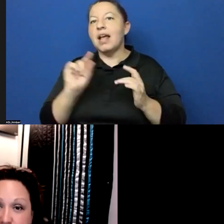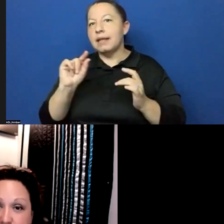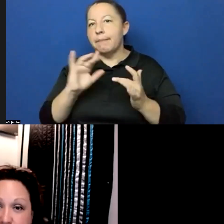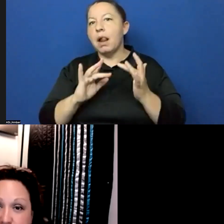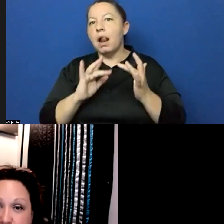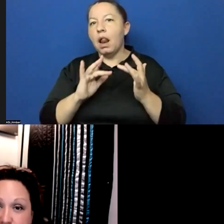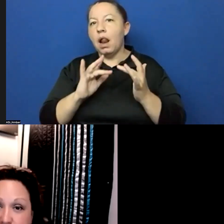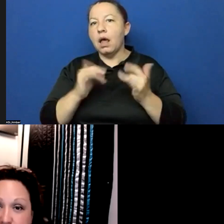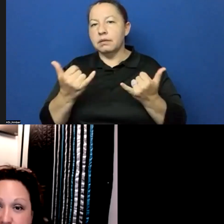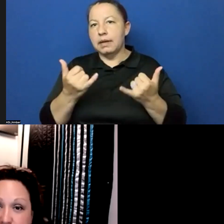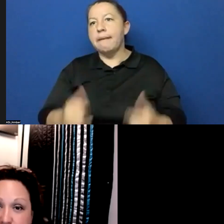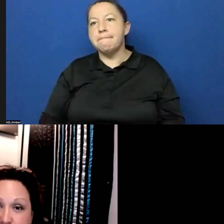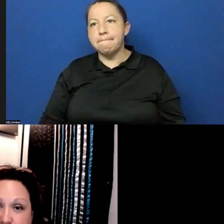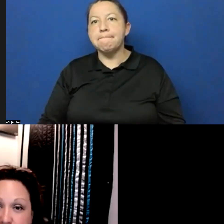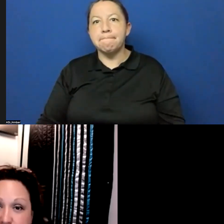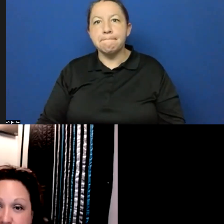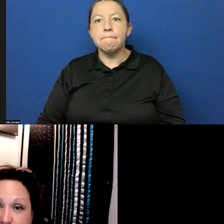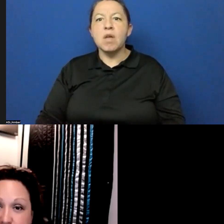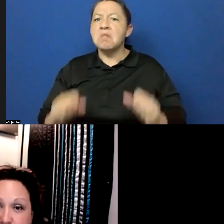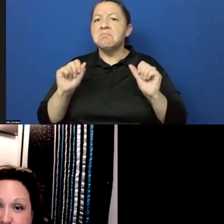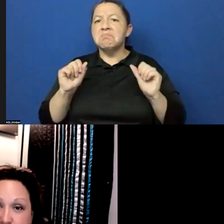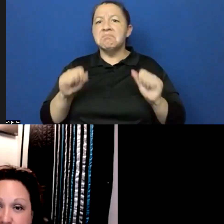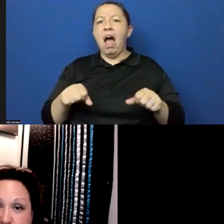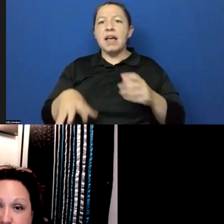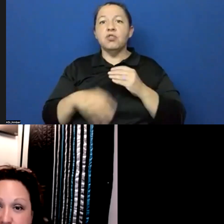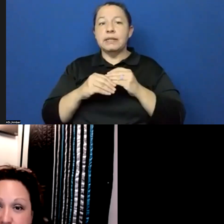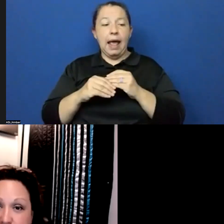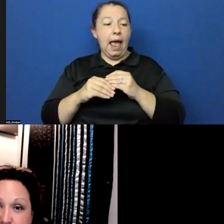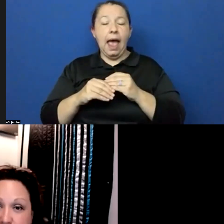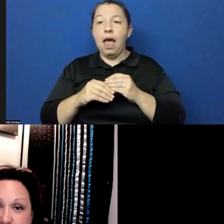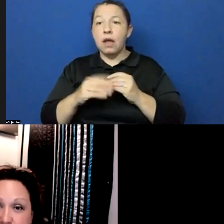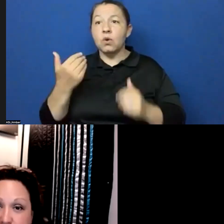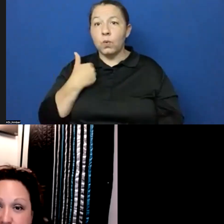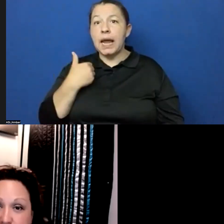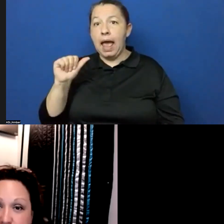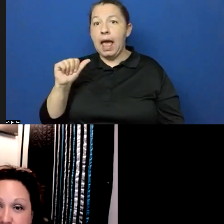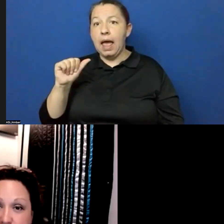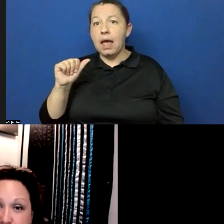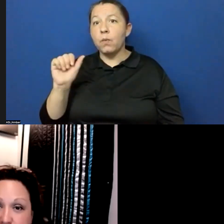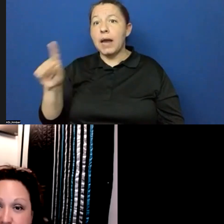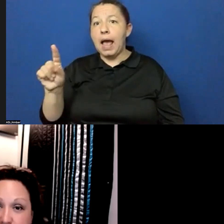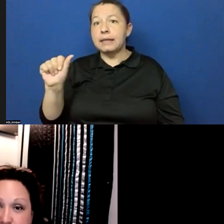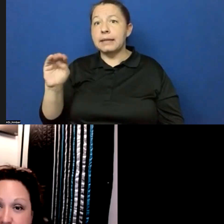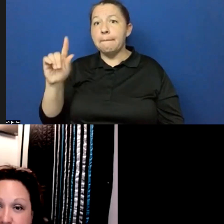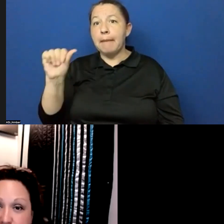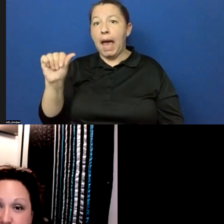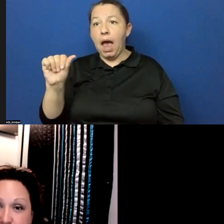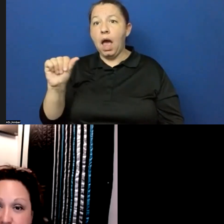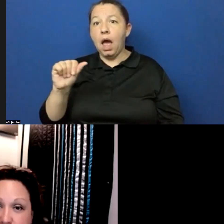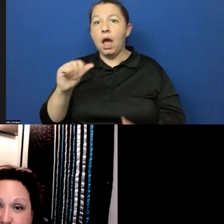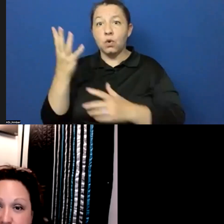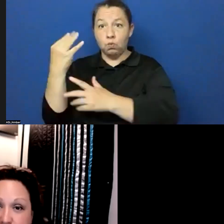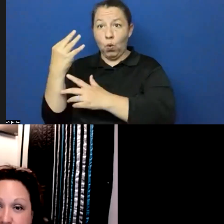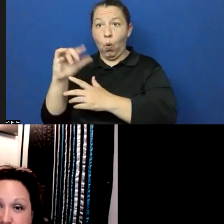today. But I can just add that we had Amanda record this module,